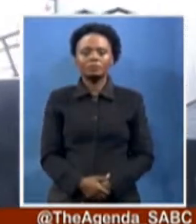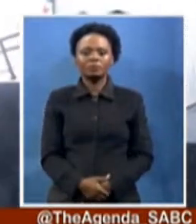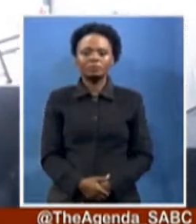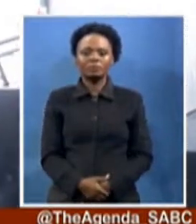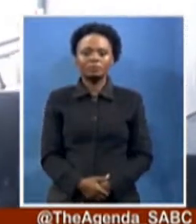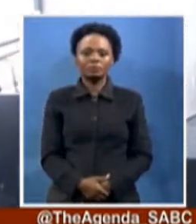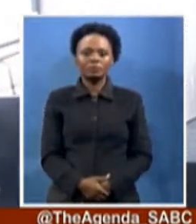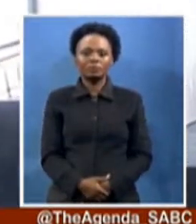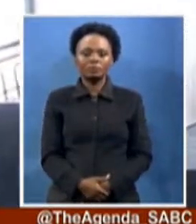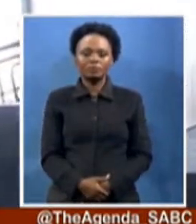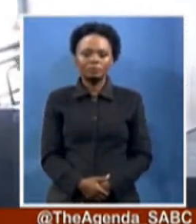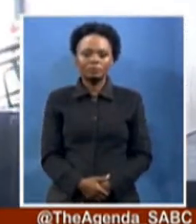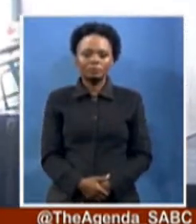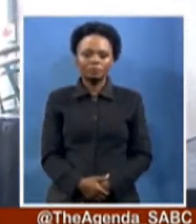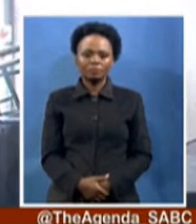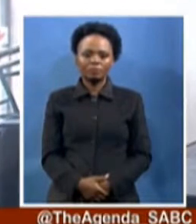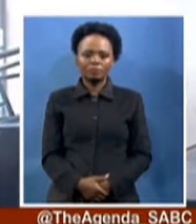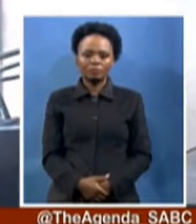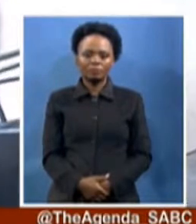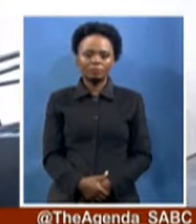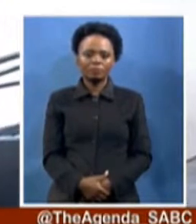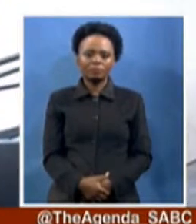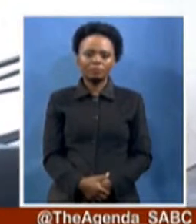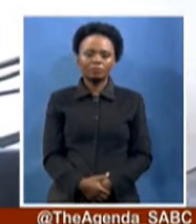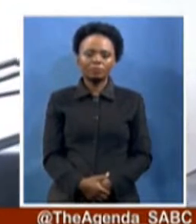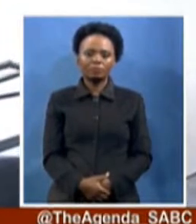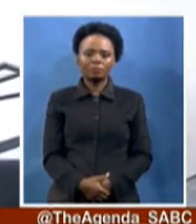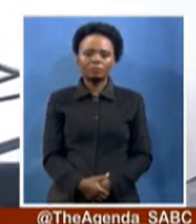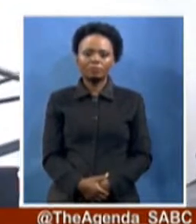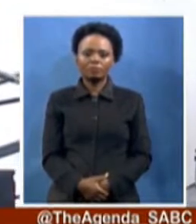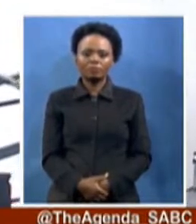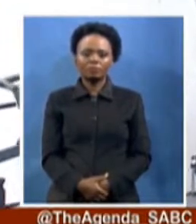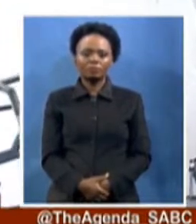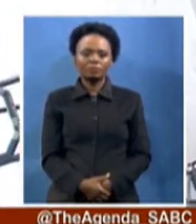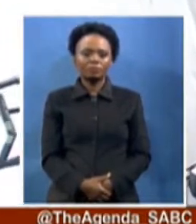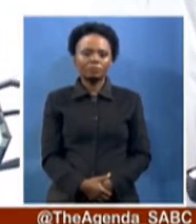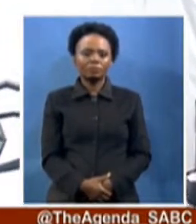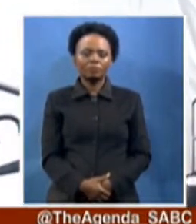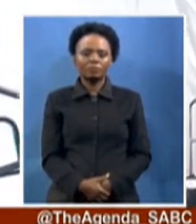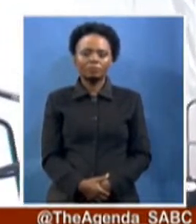I'm saying it's my turn. Yeah, it's you now.